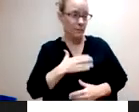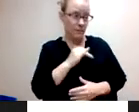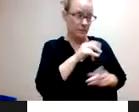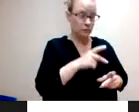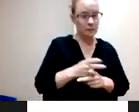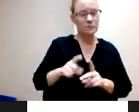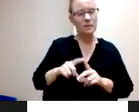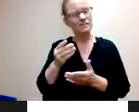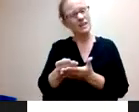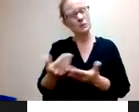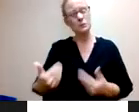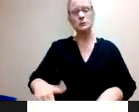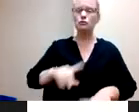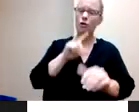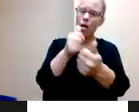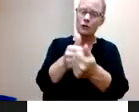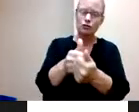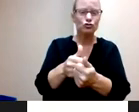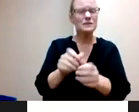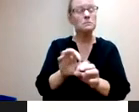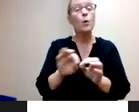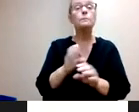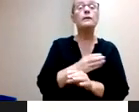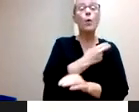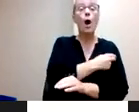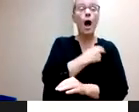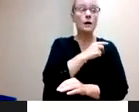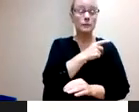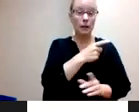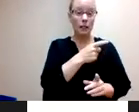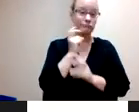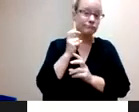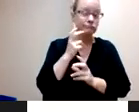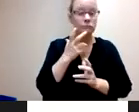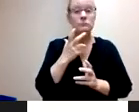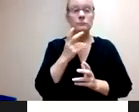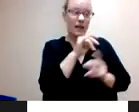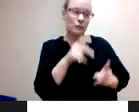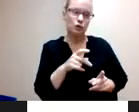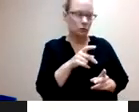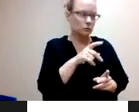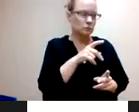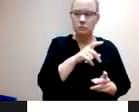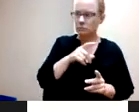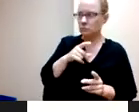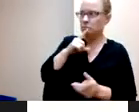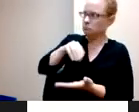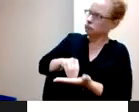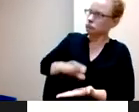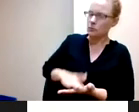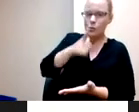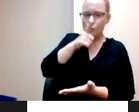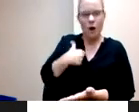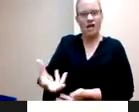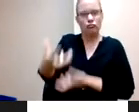piece is hard. So I think our job is prior to the hospital stay to try to get the person to have a trustworthy